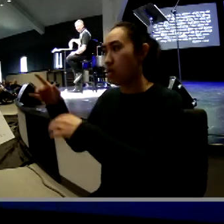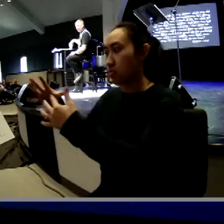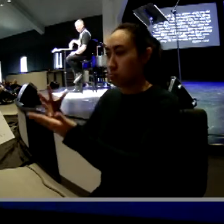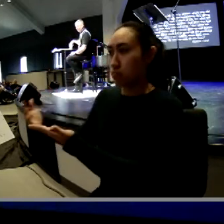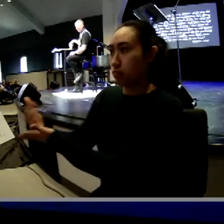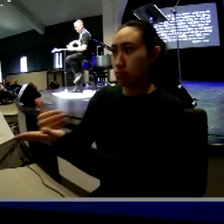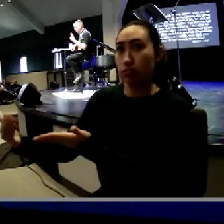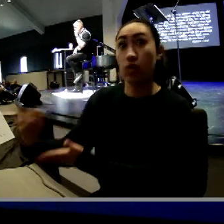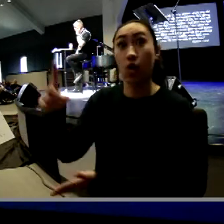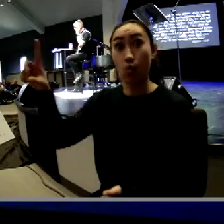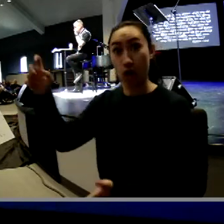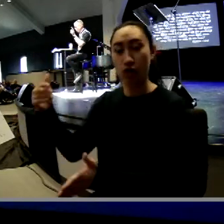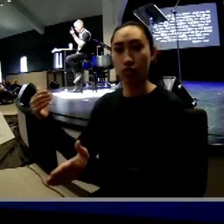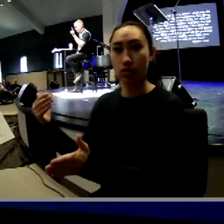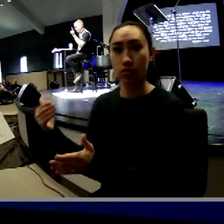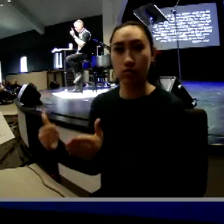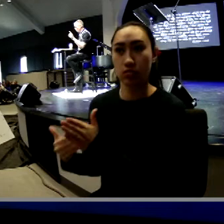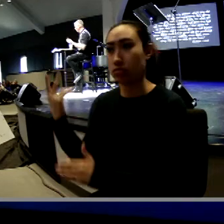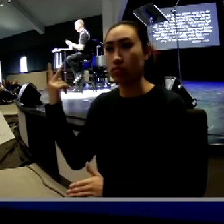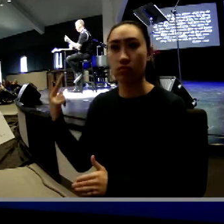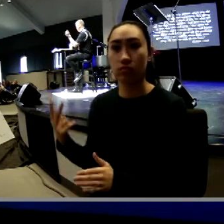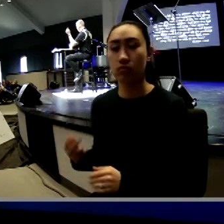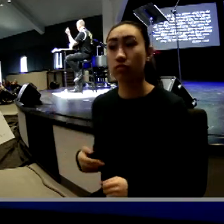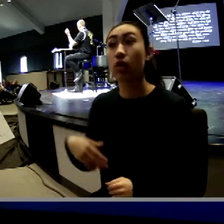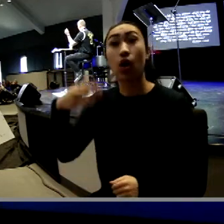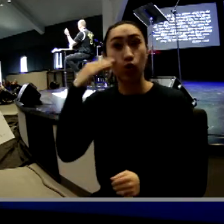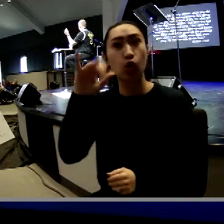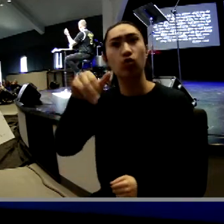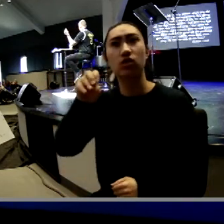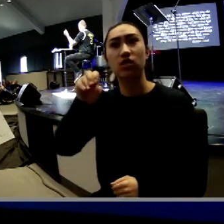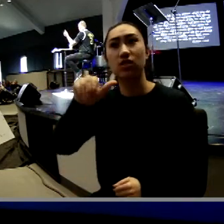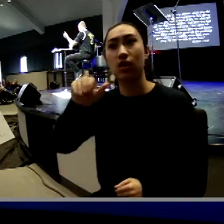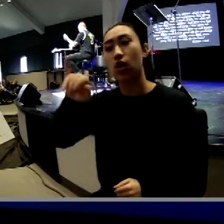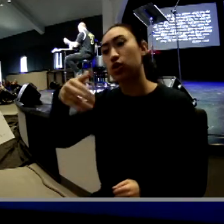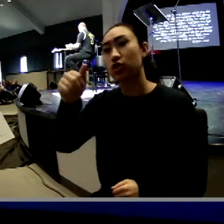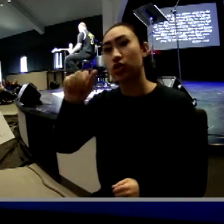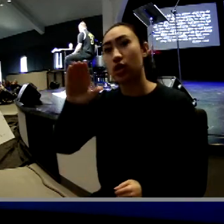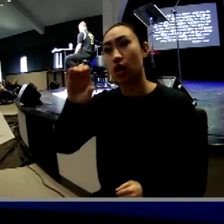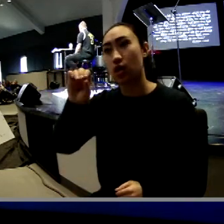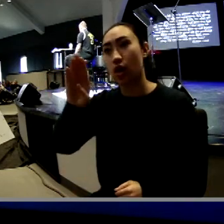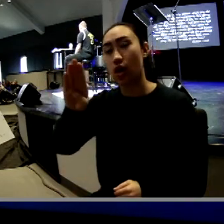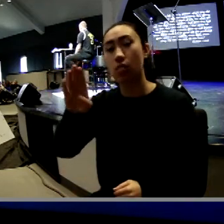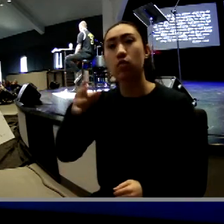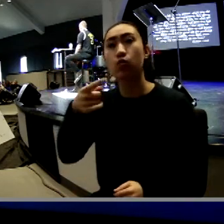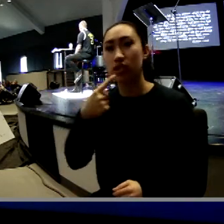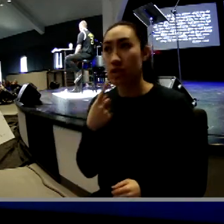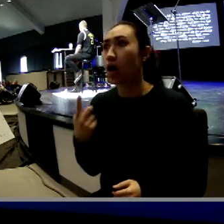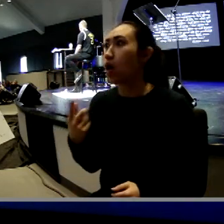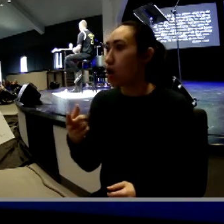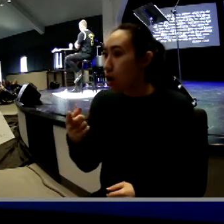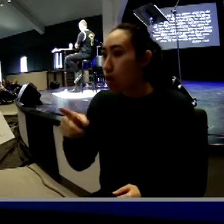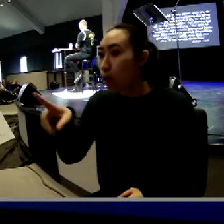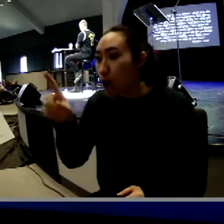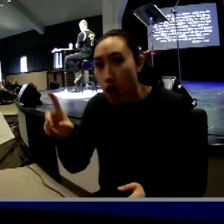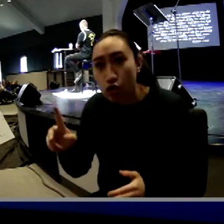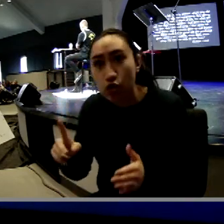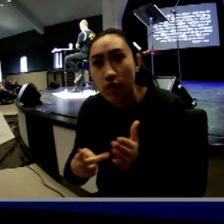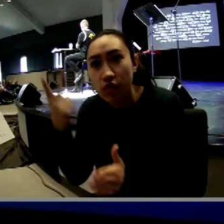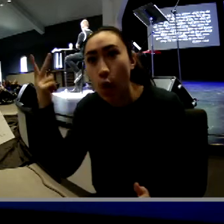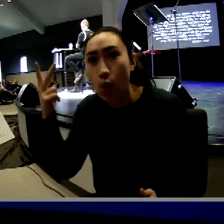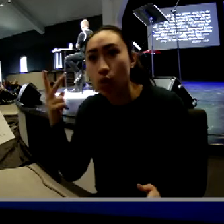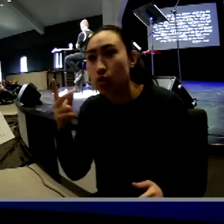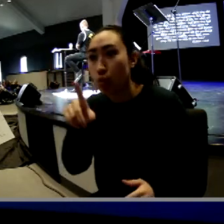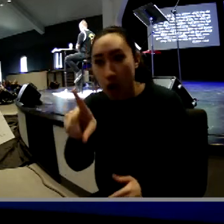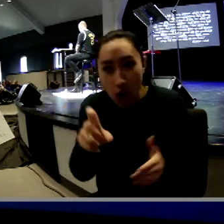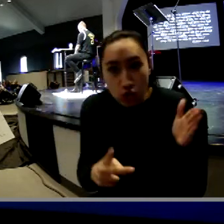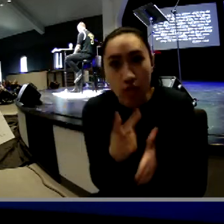this audience did, that word 100-fold, God must be blessing this. Because of what God did before